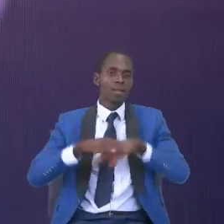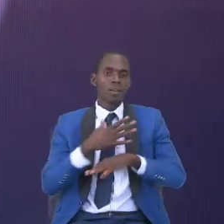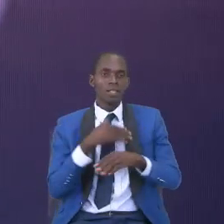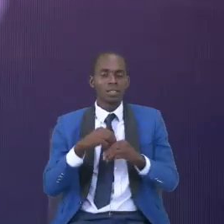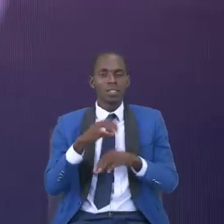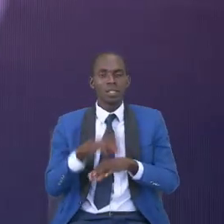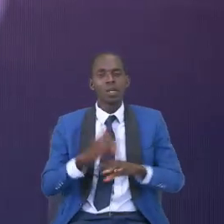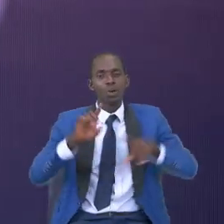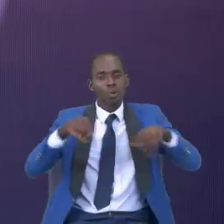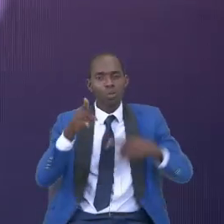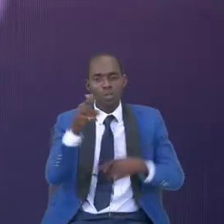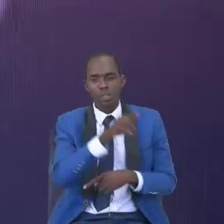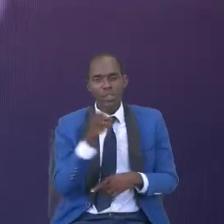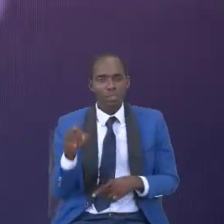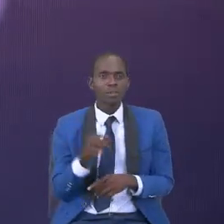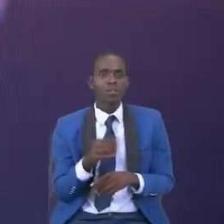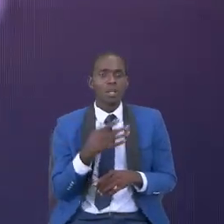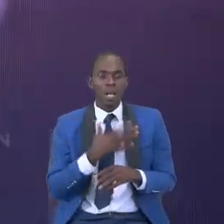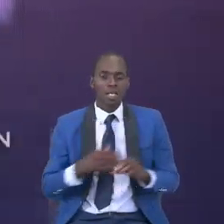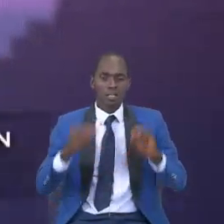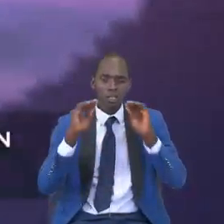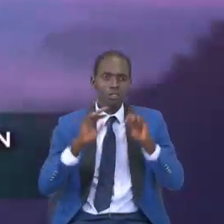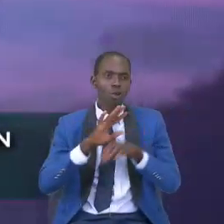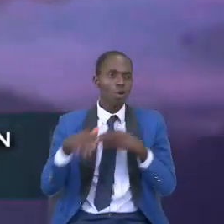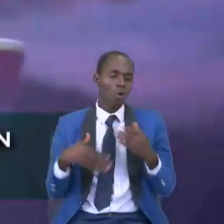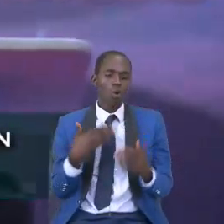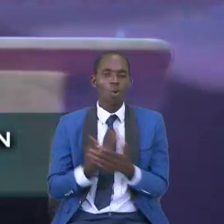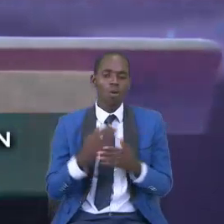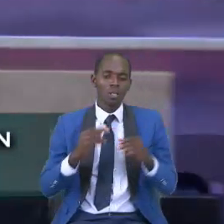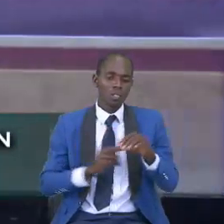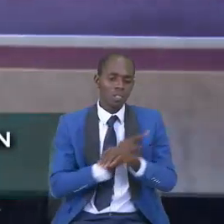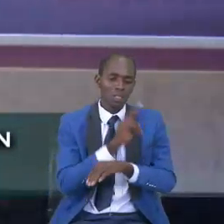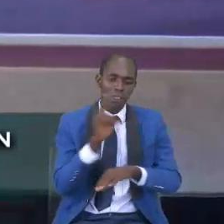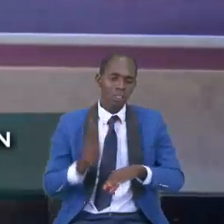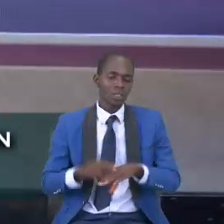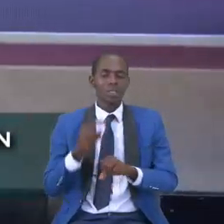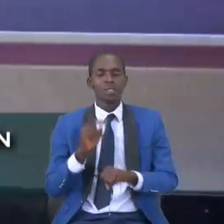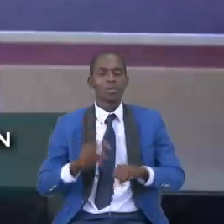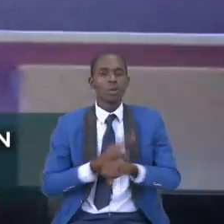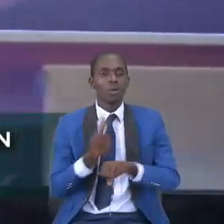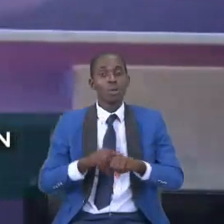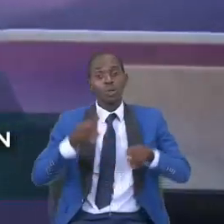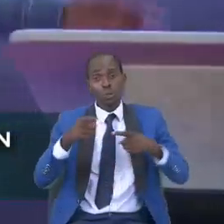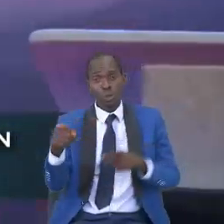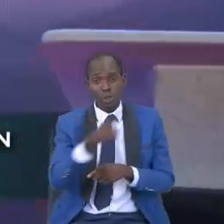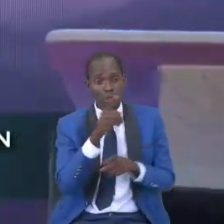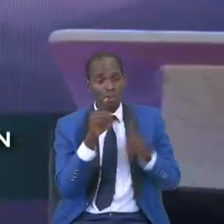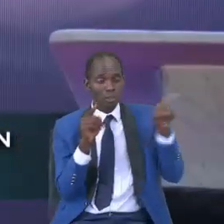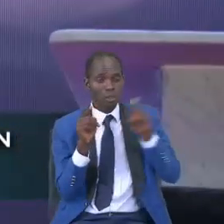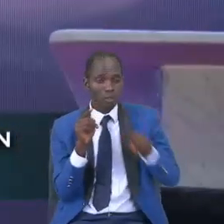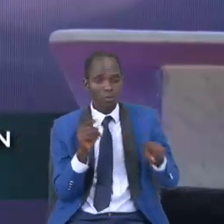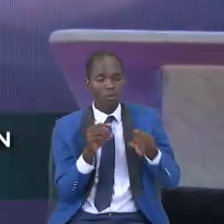ye therefore and teach all nations. Go ye therefore and teach all nations. Go ye therefore and teach